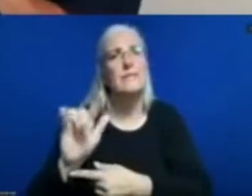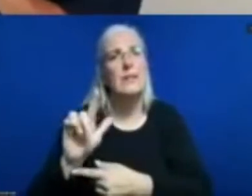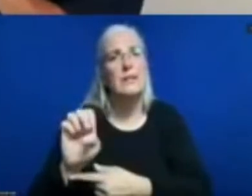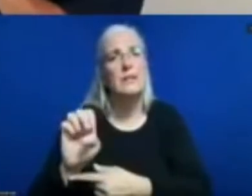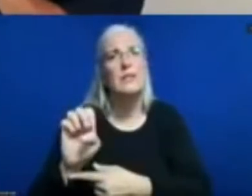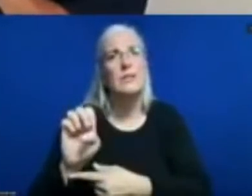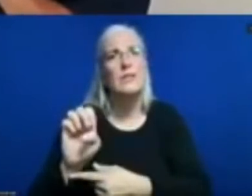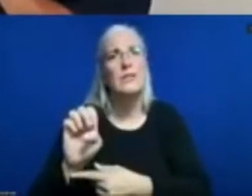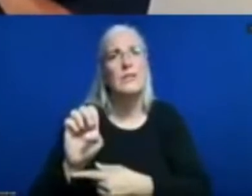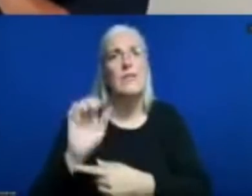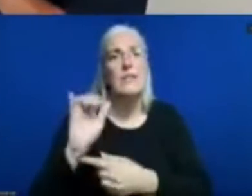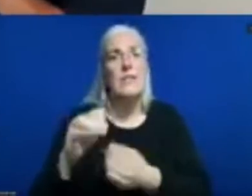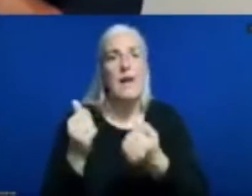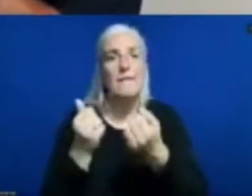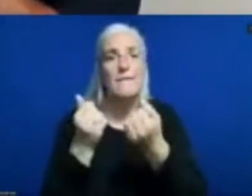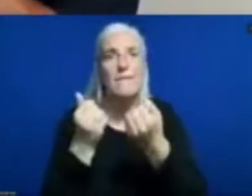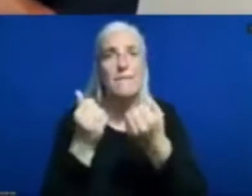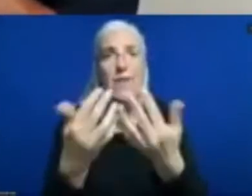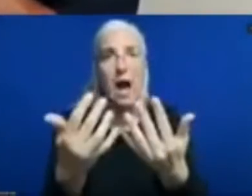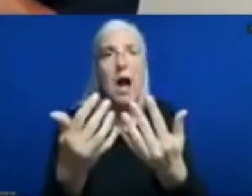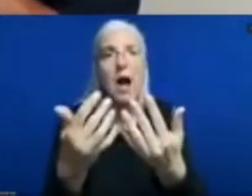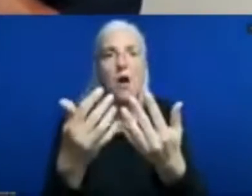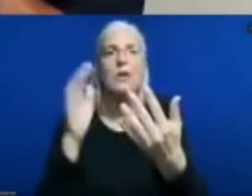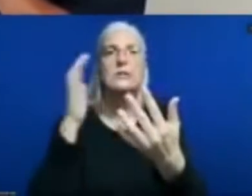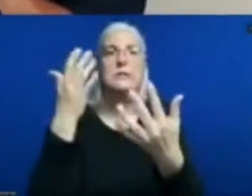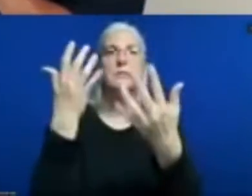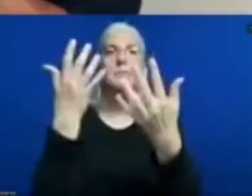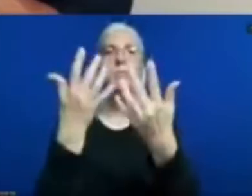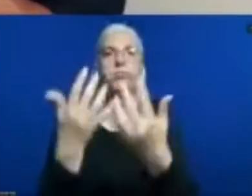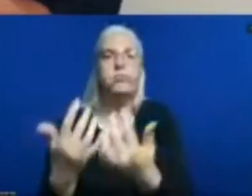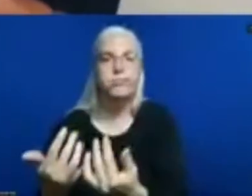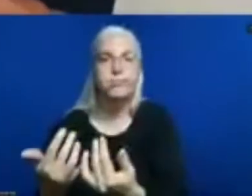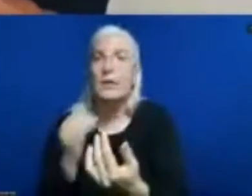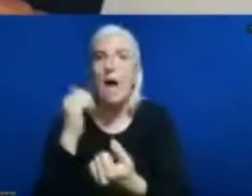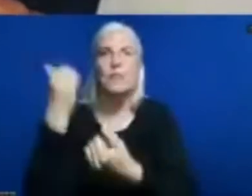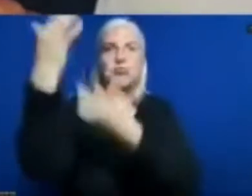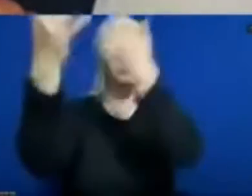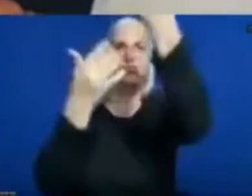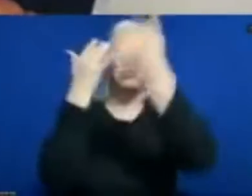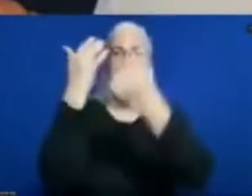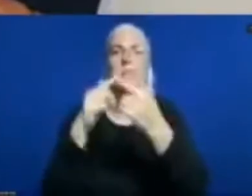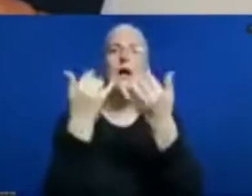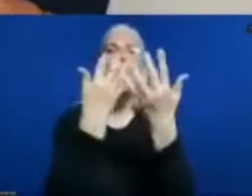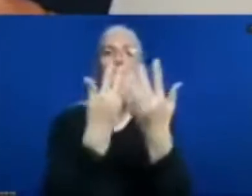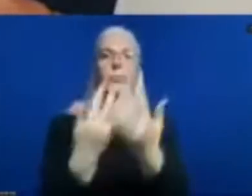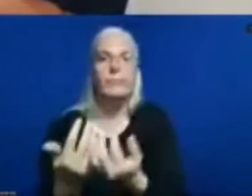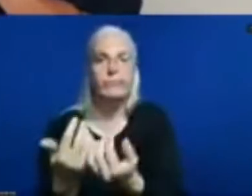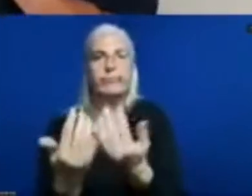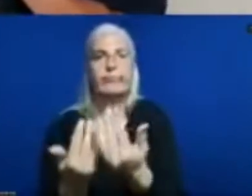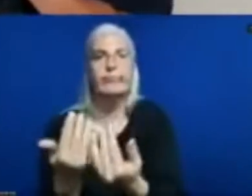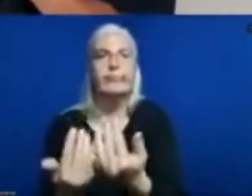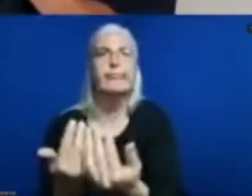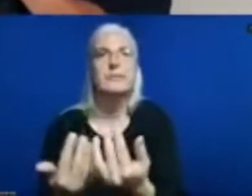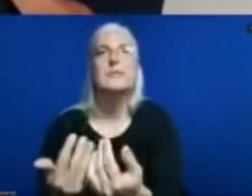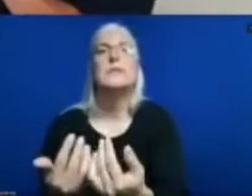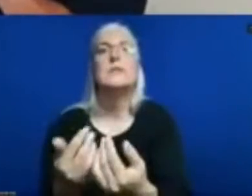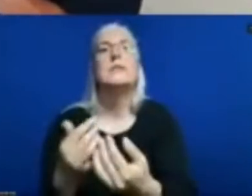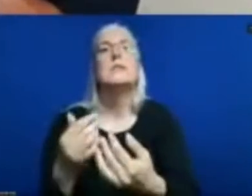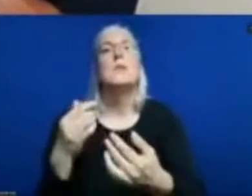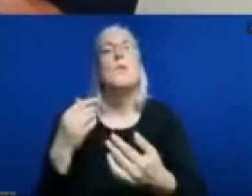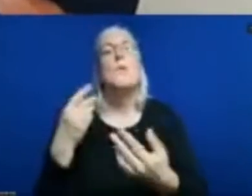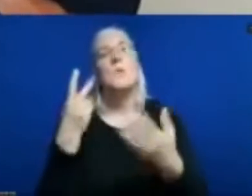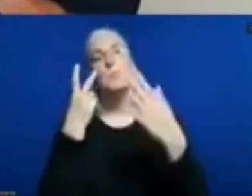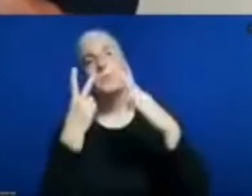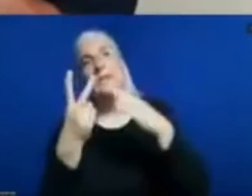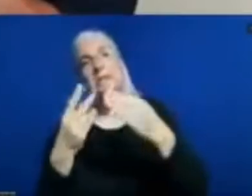that. However, some of the heat is still established. And with the coming weather, we do have some concerns that could end up pushing